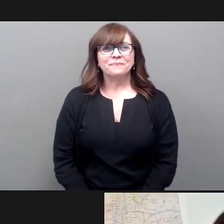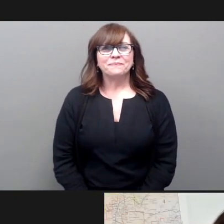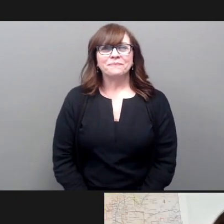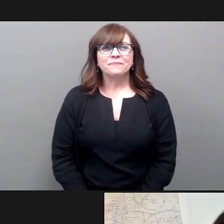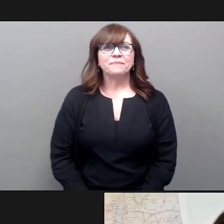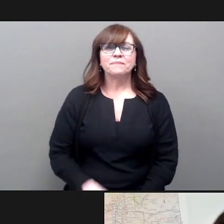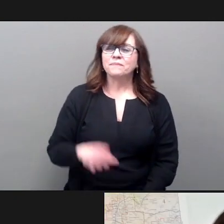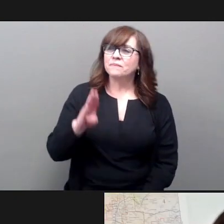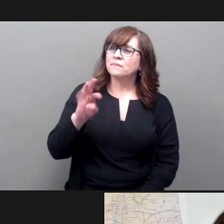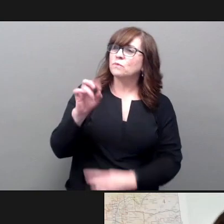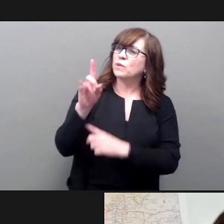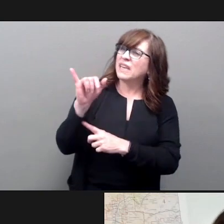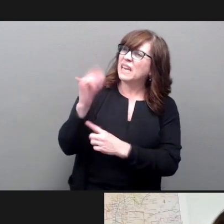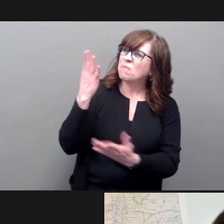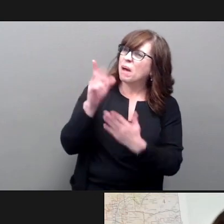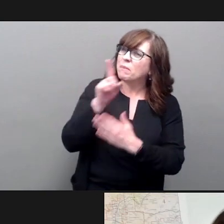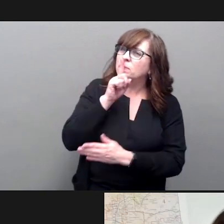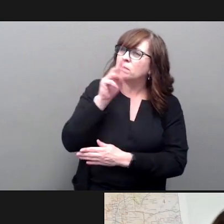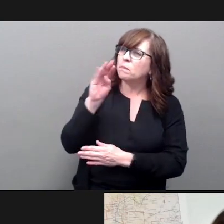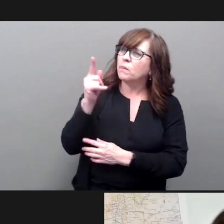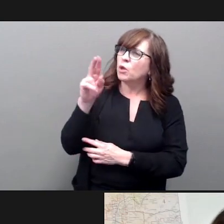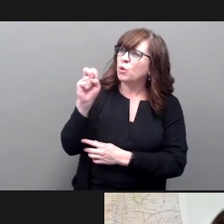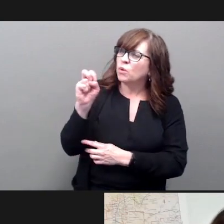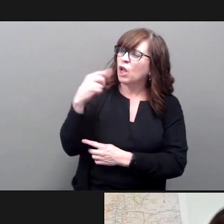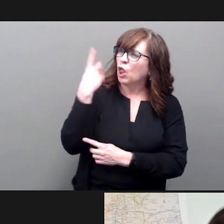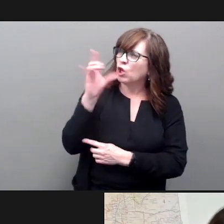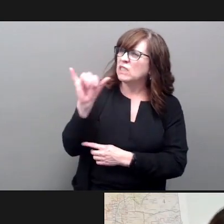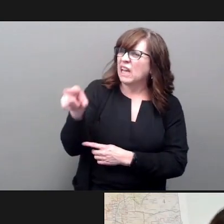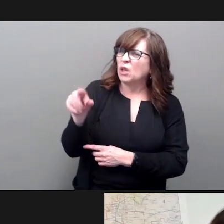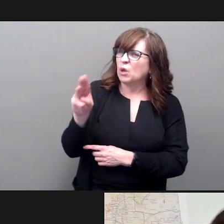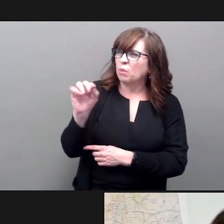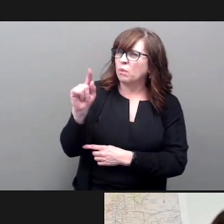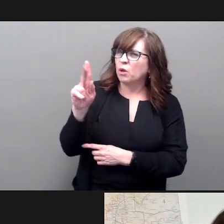Hey, Brittany, you might be on mute on your end. It looks like you are. Yeah.